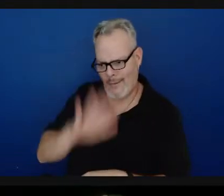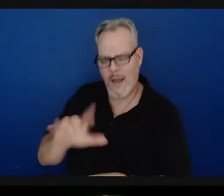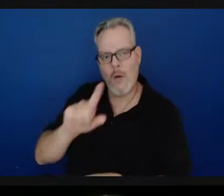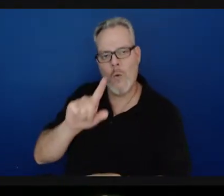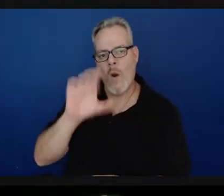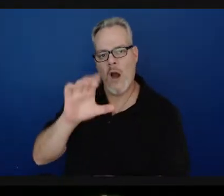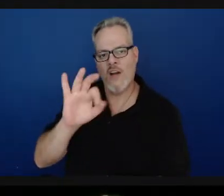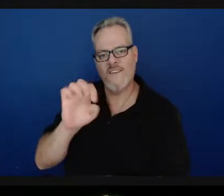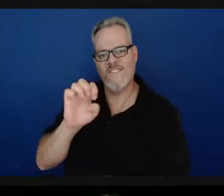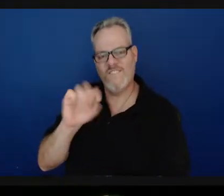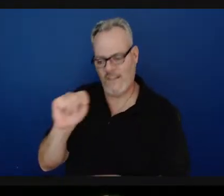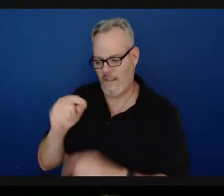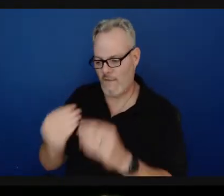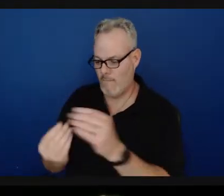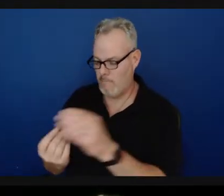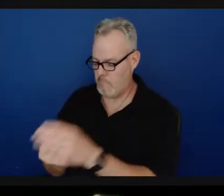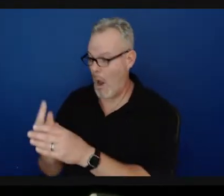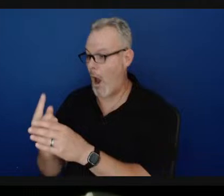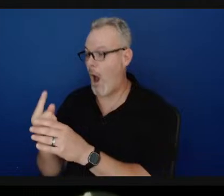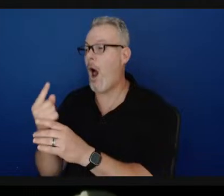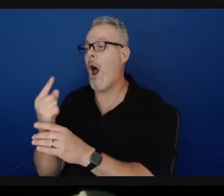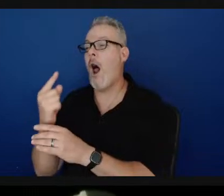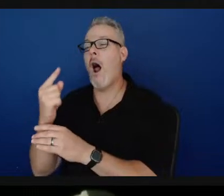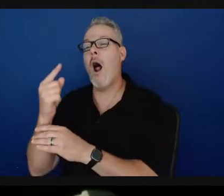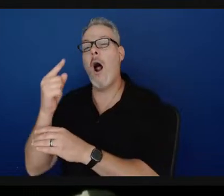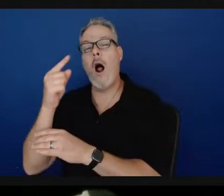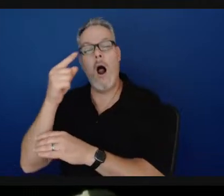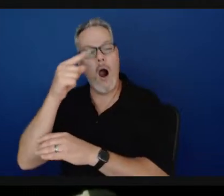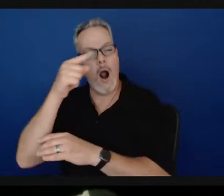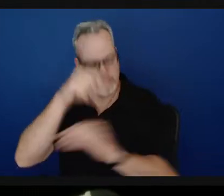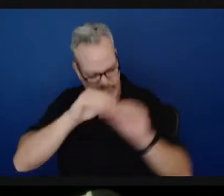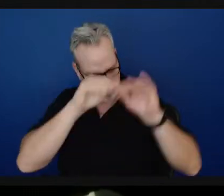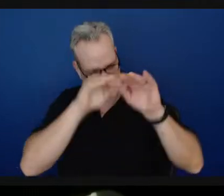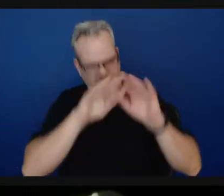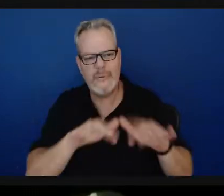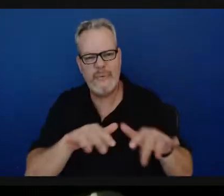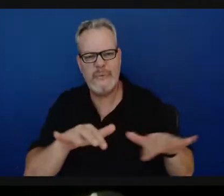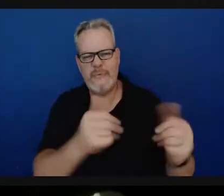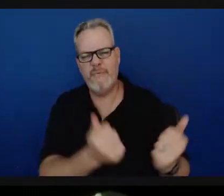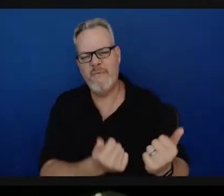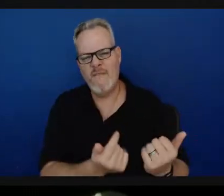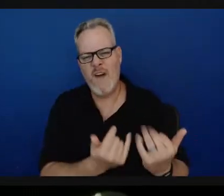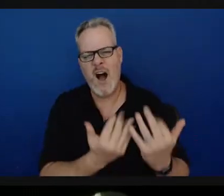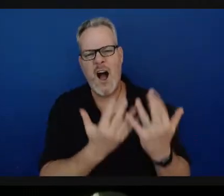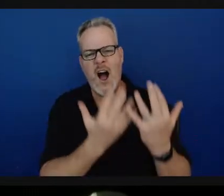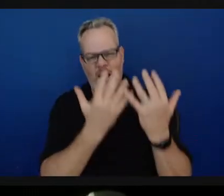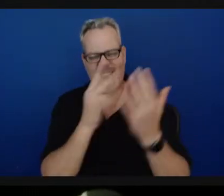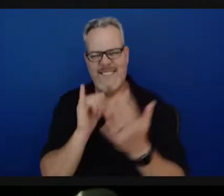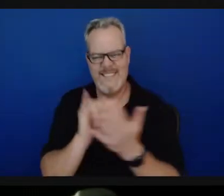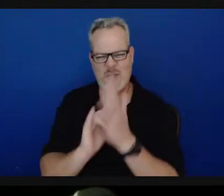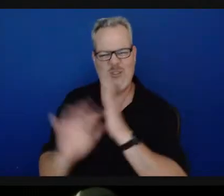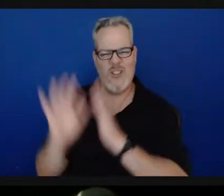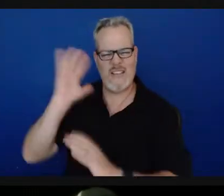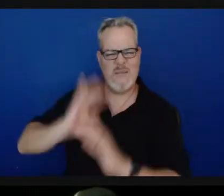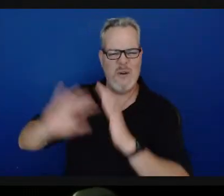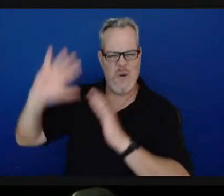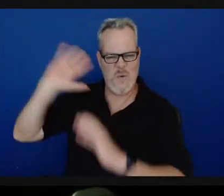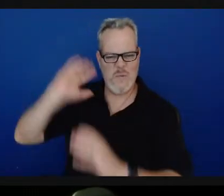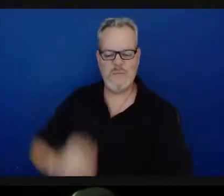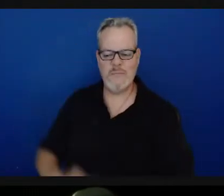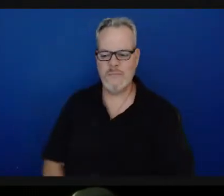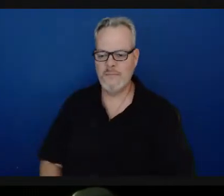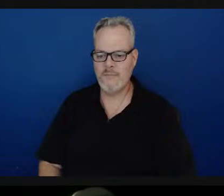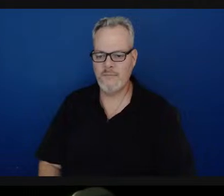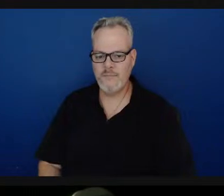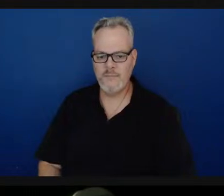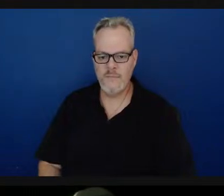from the channel to the vegetation or something like that where it happened. If I remember right, it was a while ago. Right. Let me